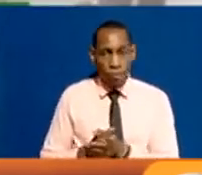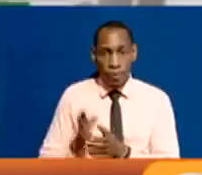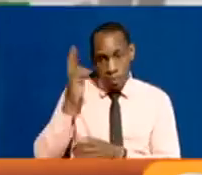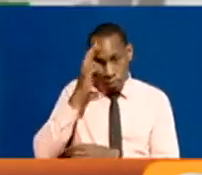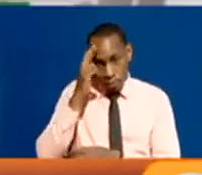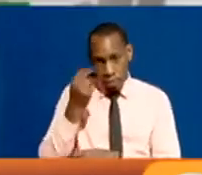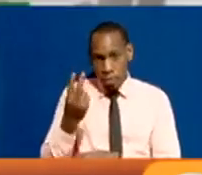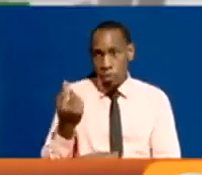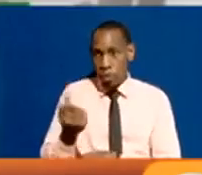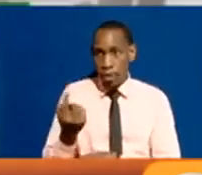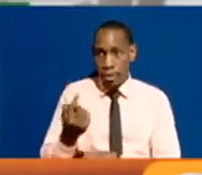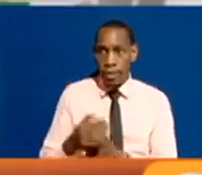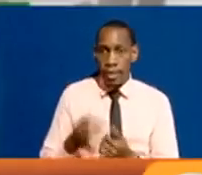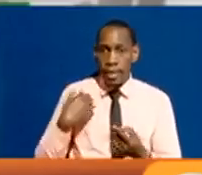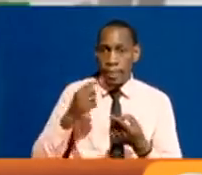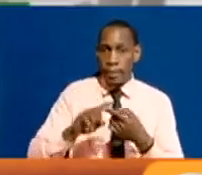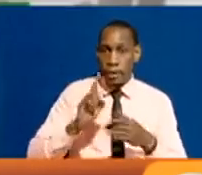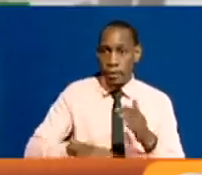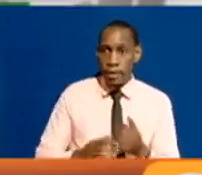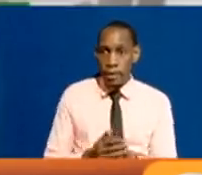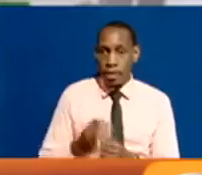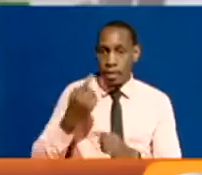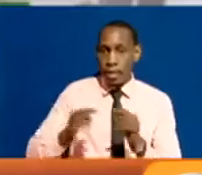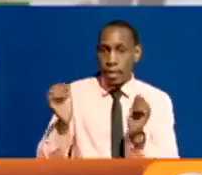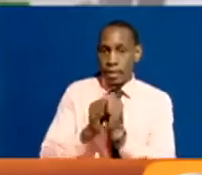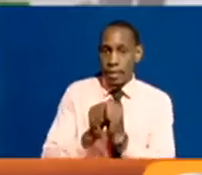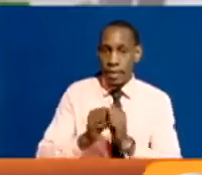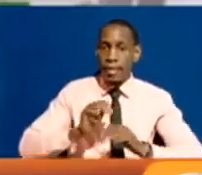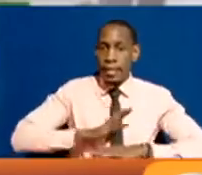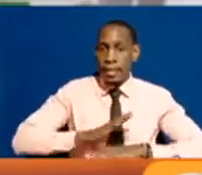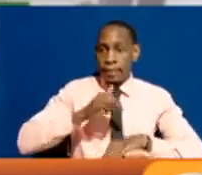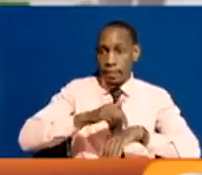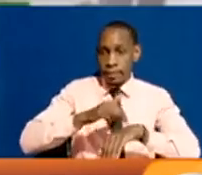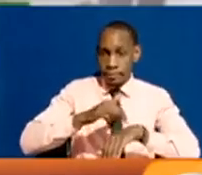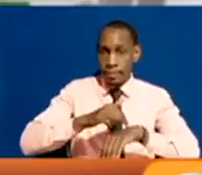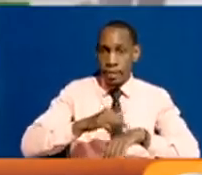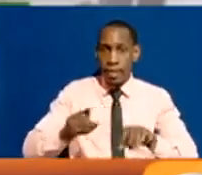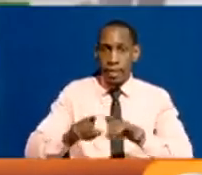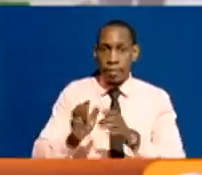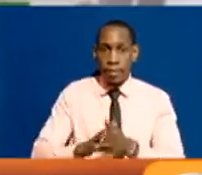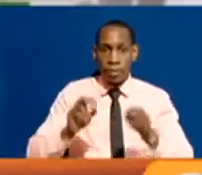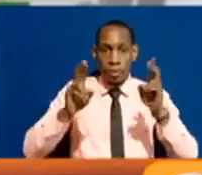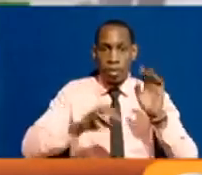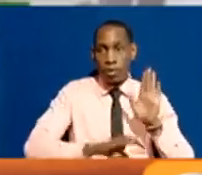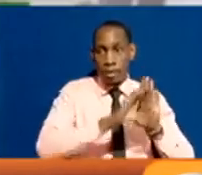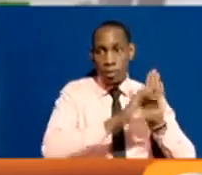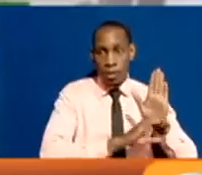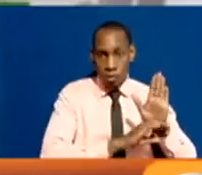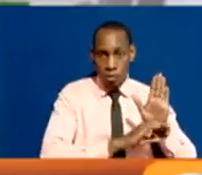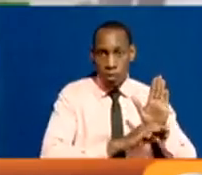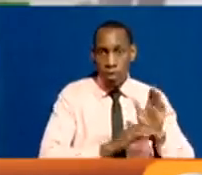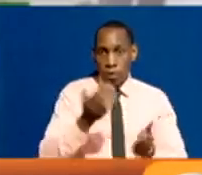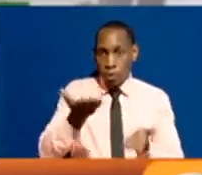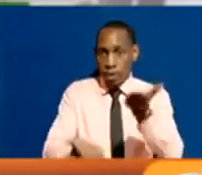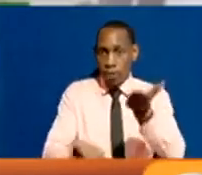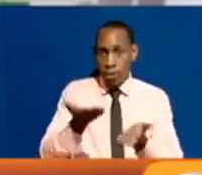reasons only. First, 10 years is sufficient time, even on matters constitution, to